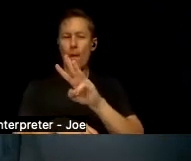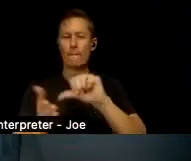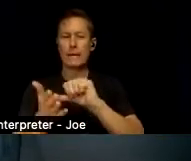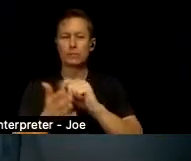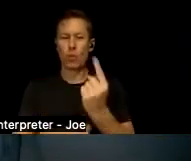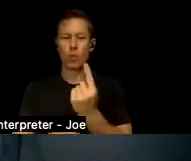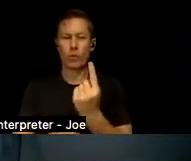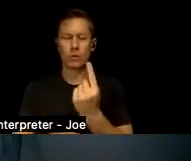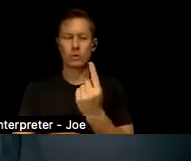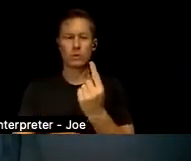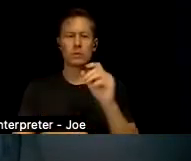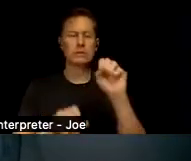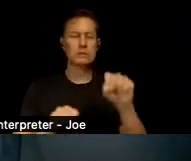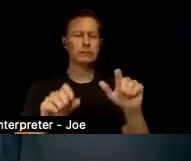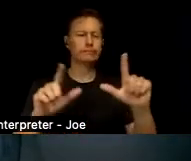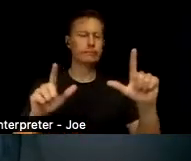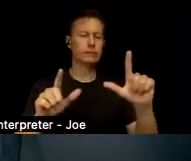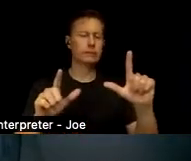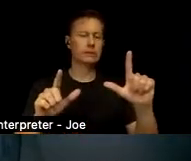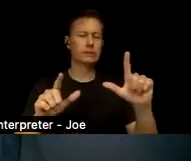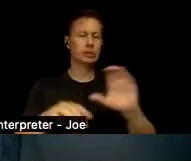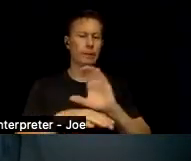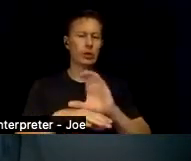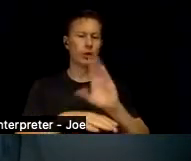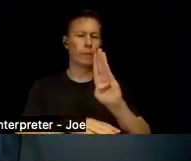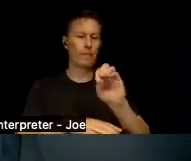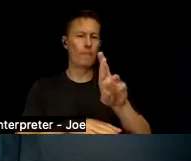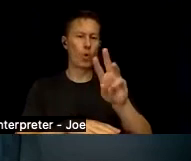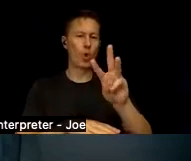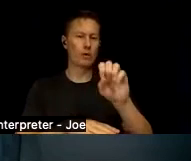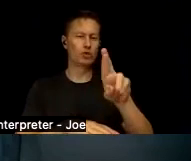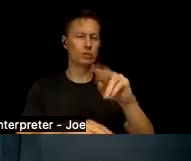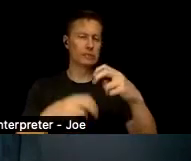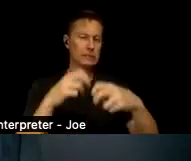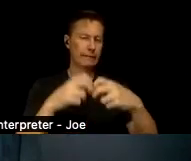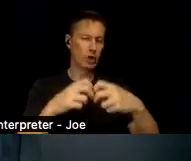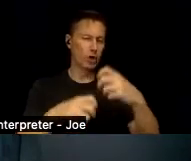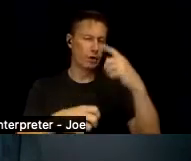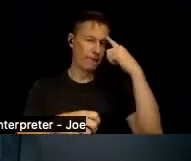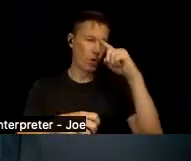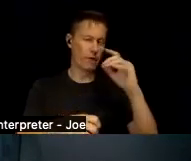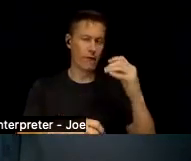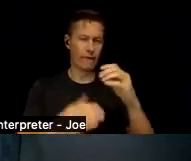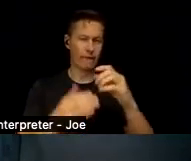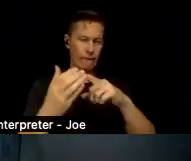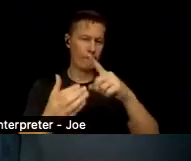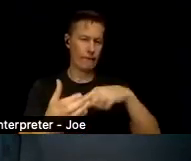It is browser-based, which makes it a little difficult to use on a phone because the questionnaire gets quite small.